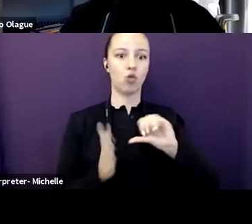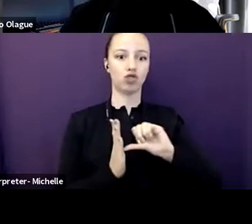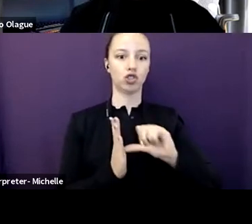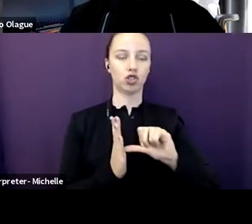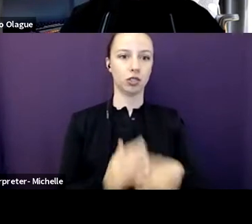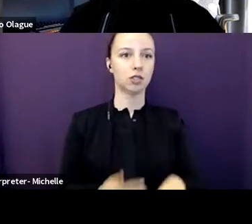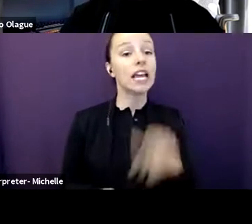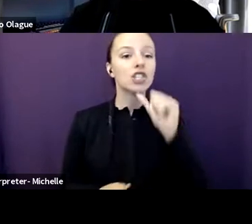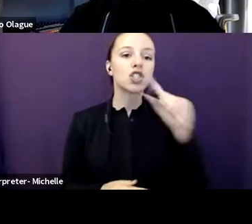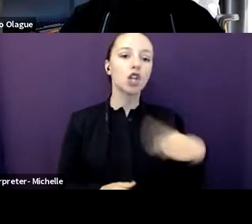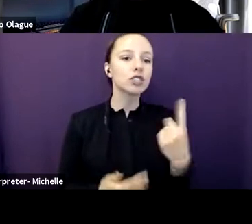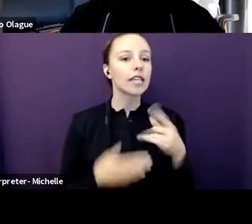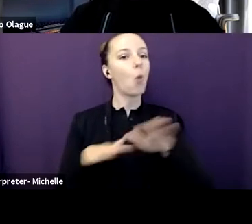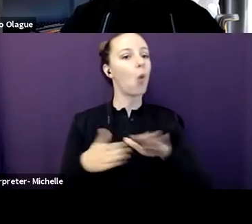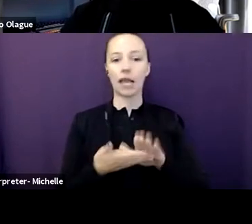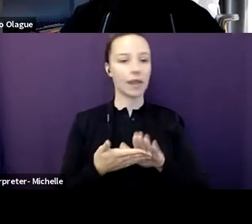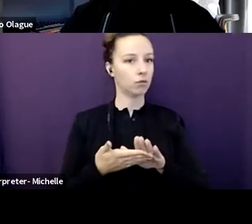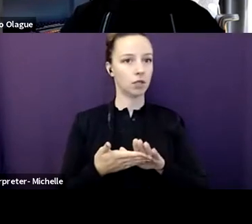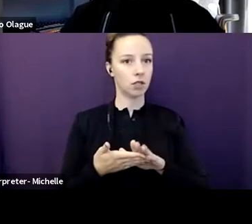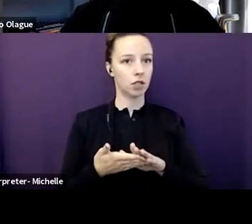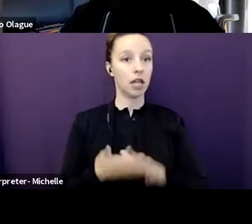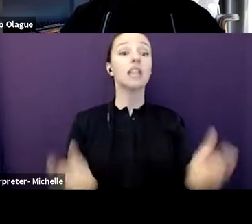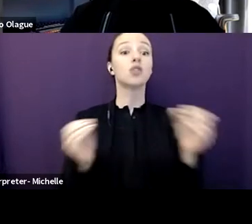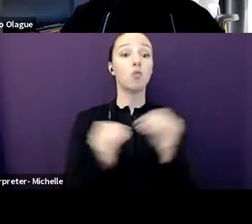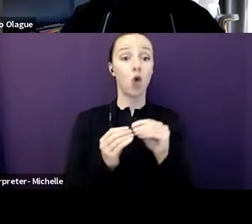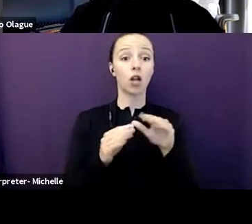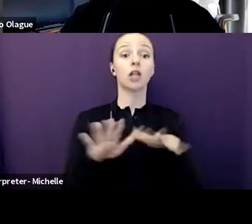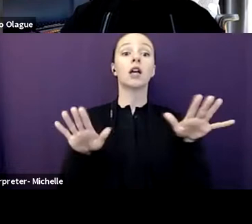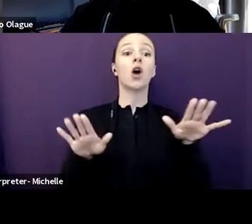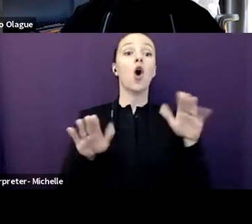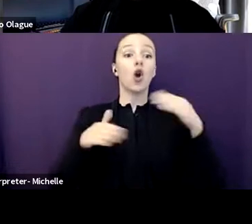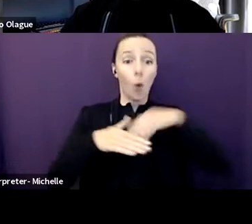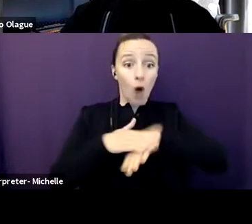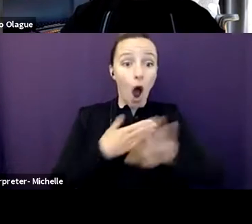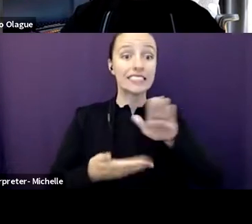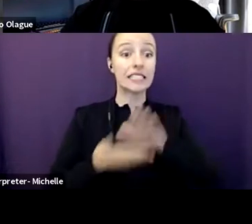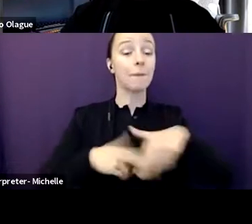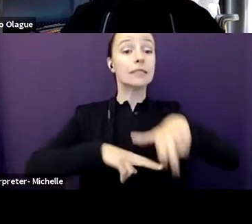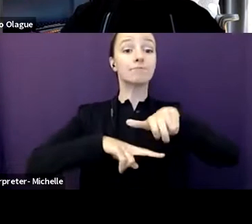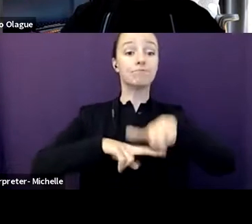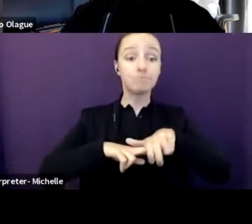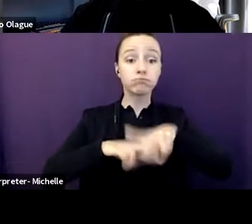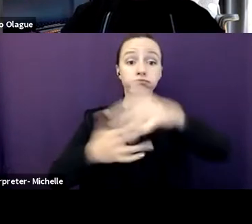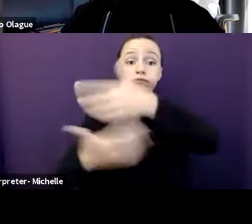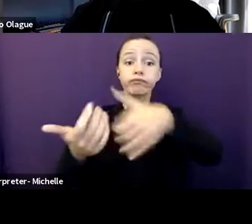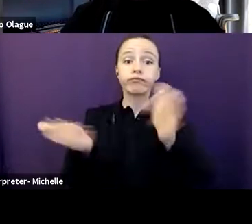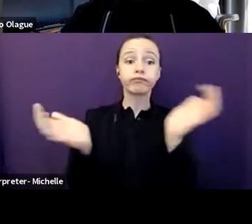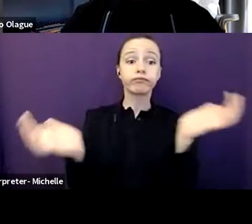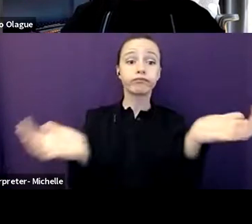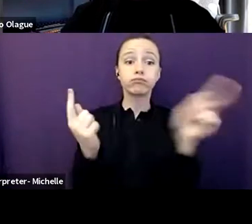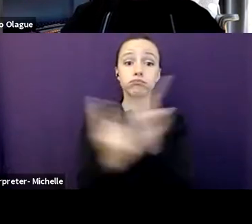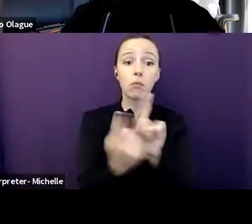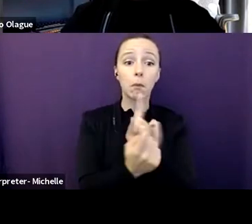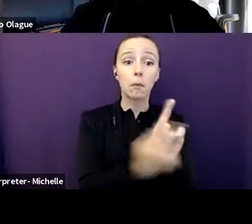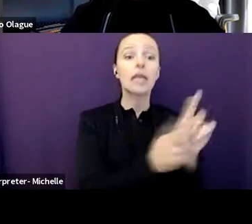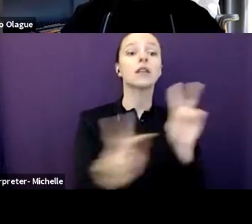here, let's walk through this campus, but like, yo, let's walk here and we're going to chill here and we're going to meet people and we're going to go get lunch with people. We're going to get dinner with people. You know, we're going to hang out